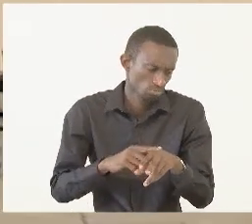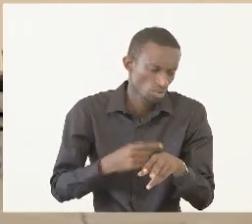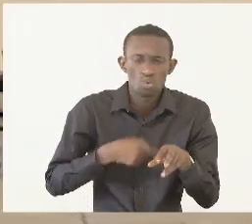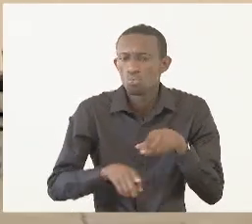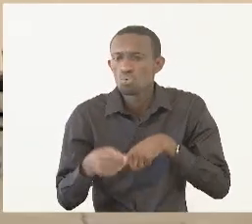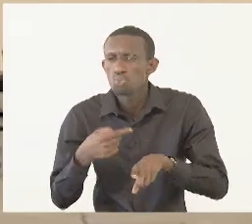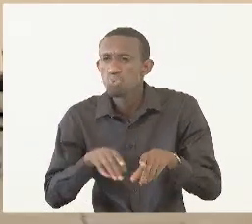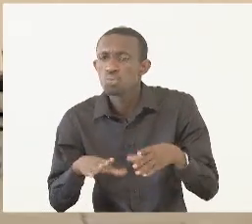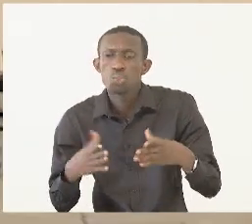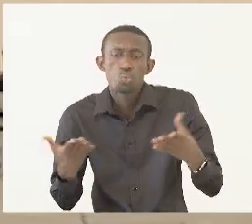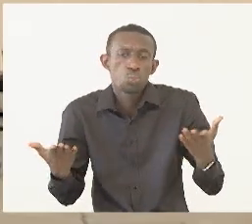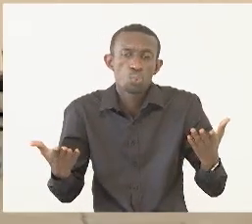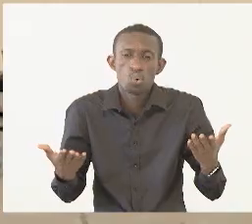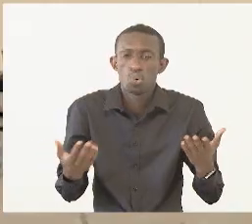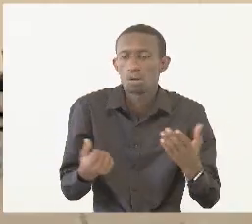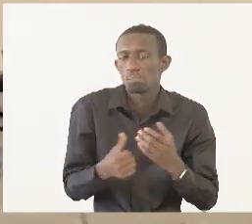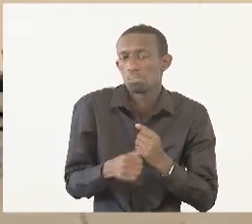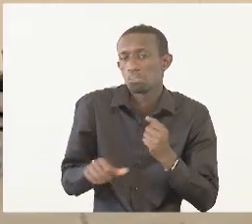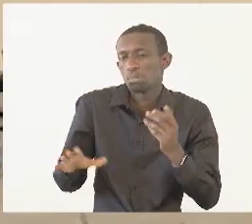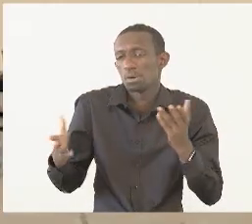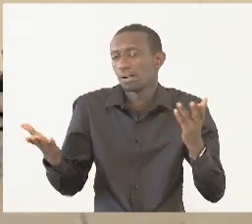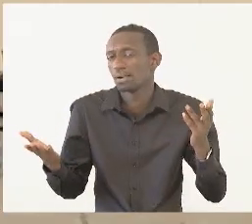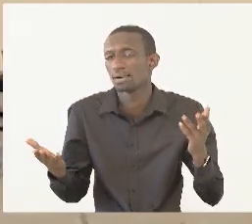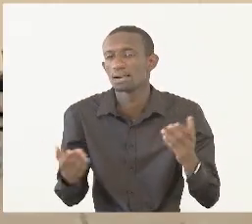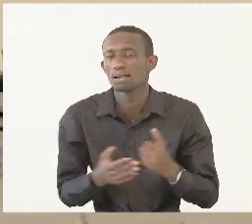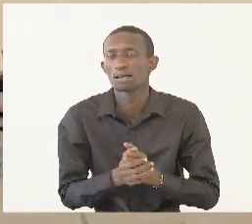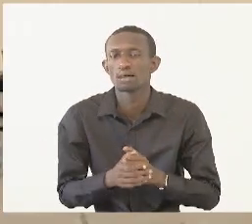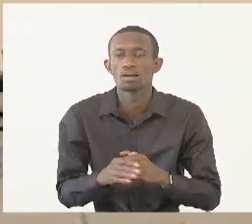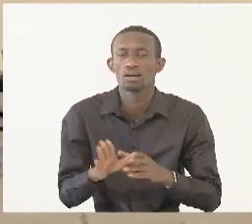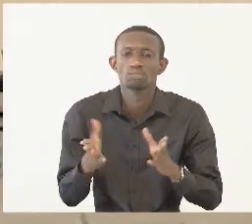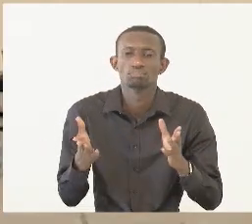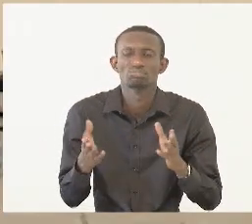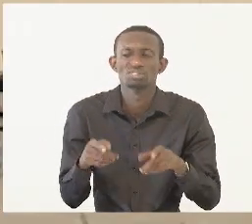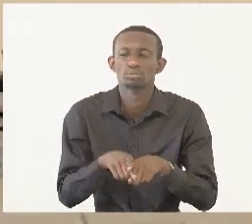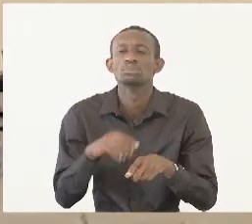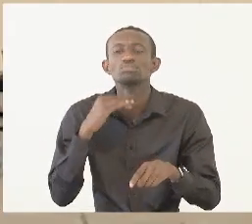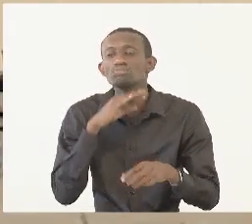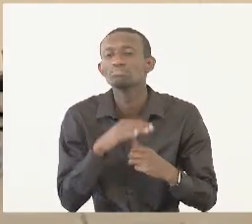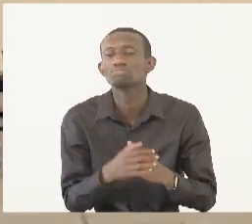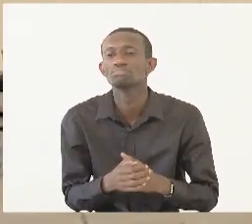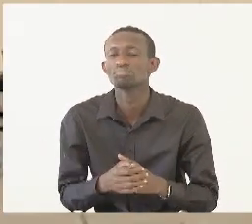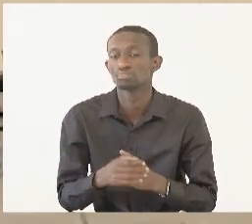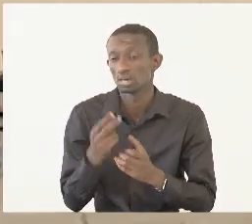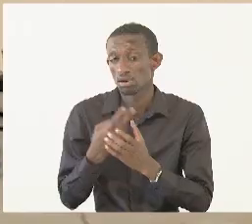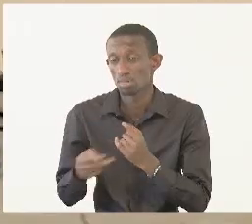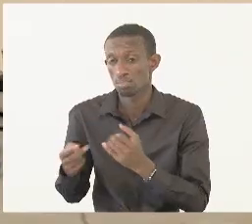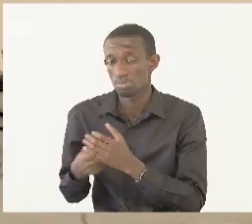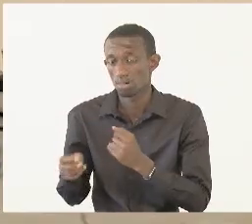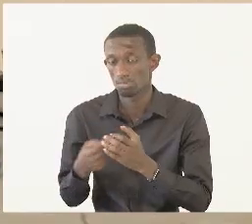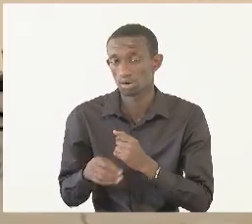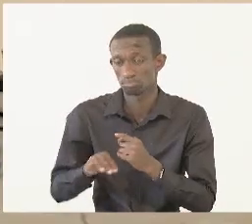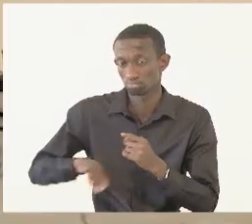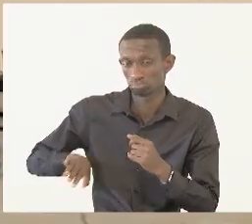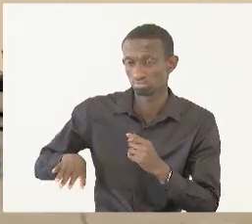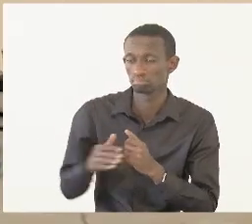in others. Take an example, like beer pigments are going to be passed through the feces as waste products, okay? So elimination of these, breaking